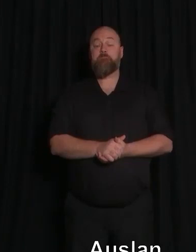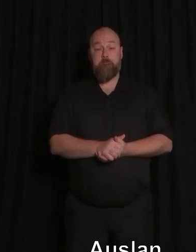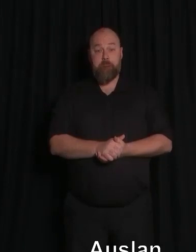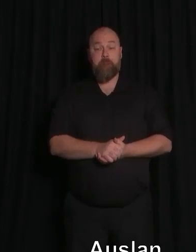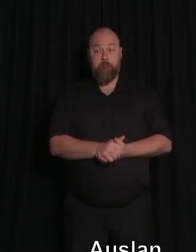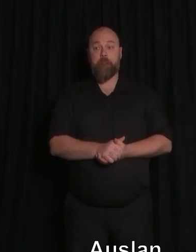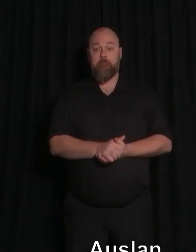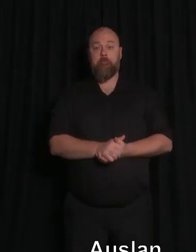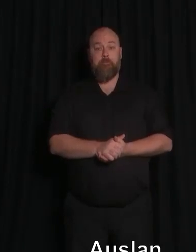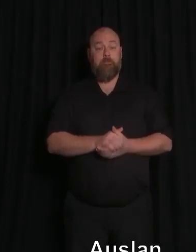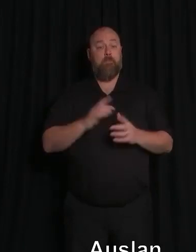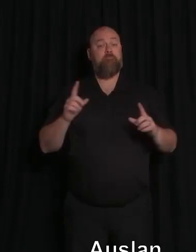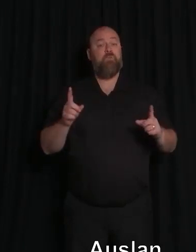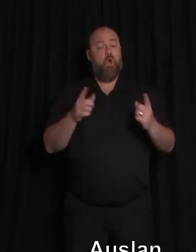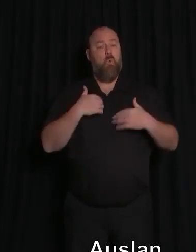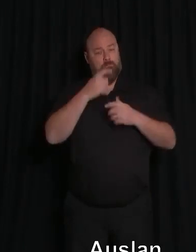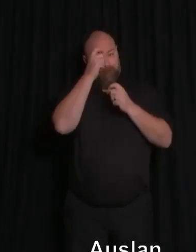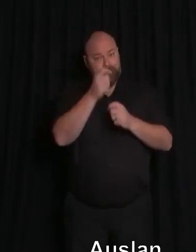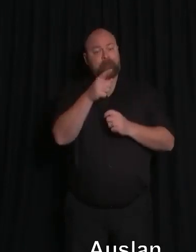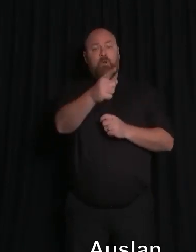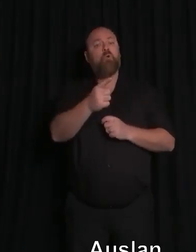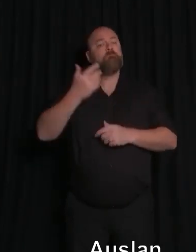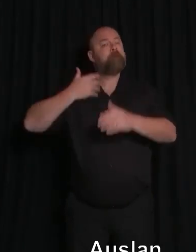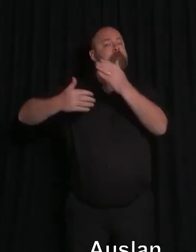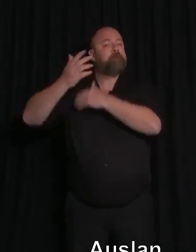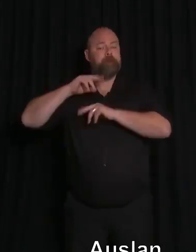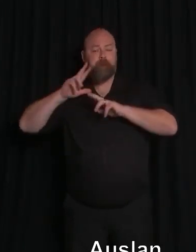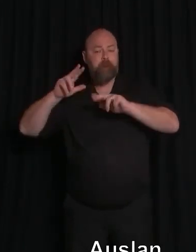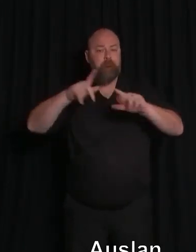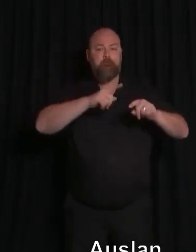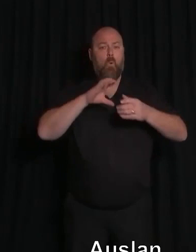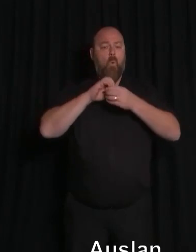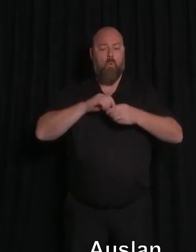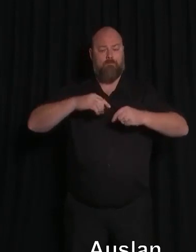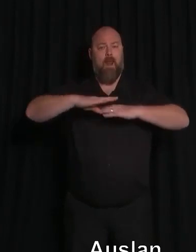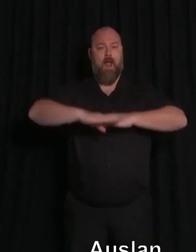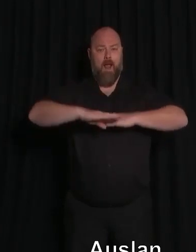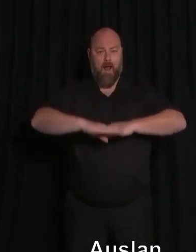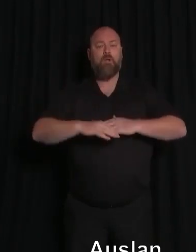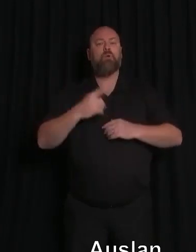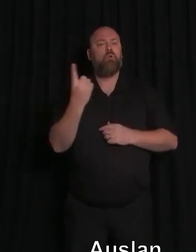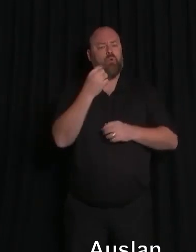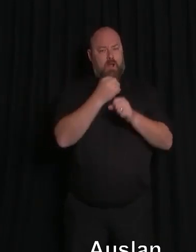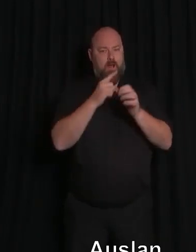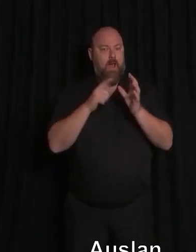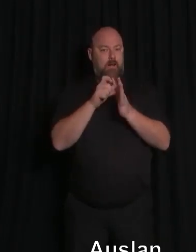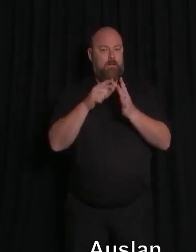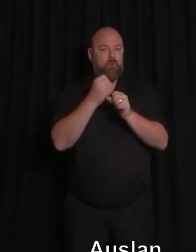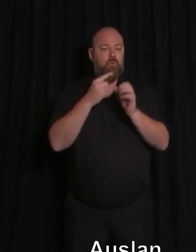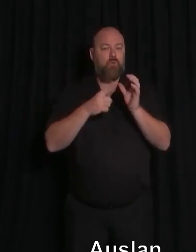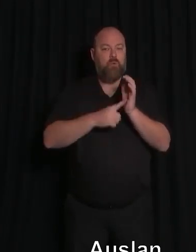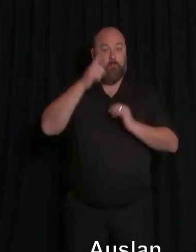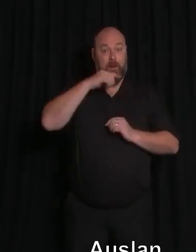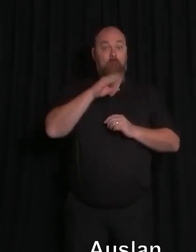to acknowledge the traditional owners of the lands on which we meet, the lands of the Gadigal people of the Eora